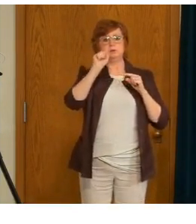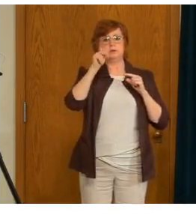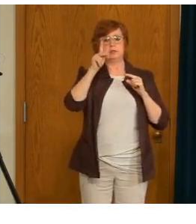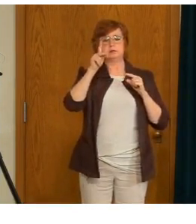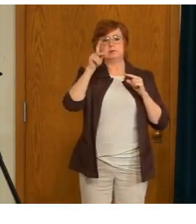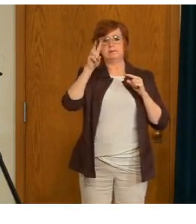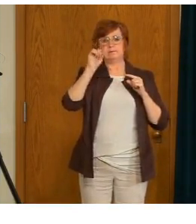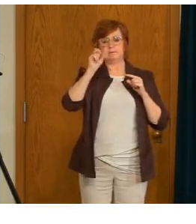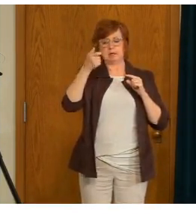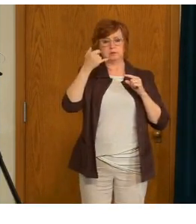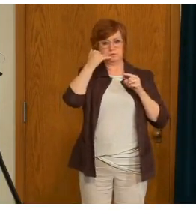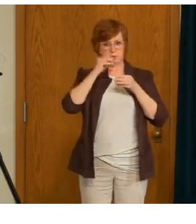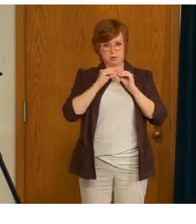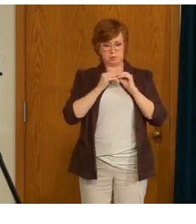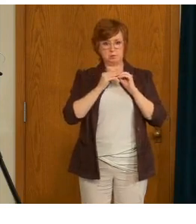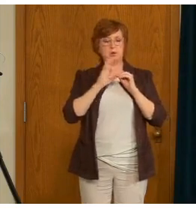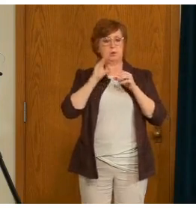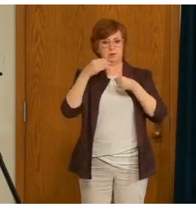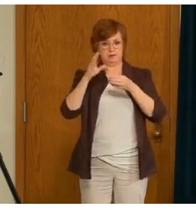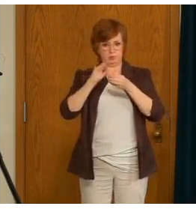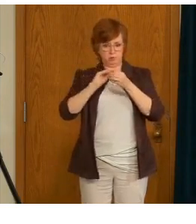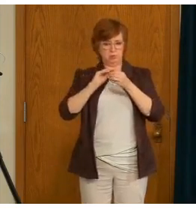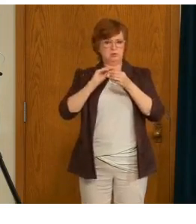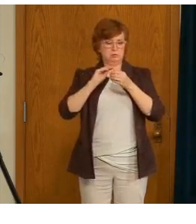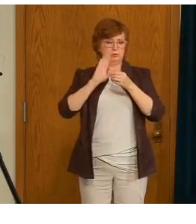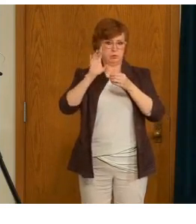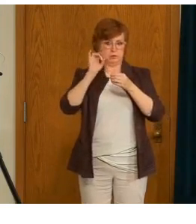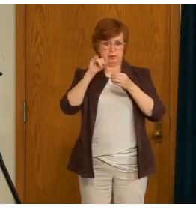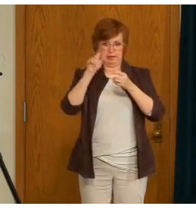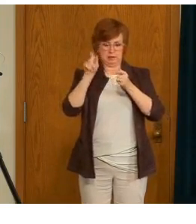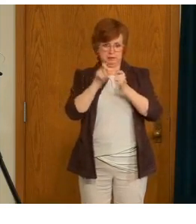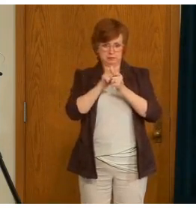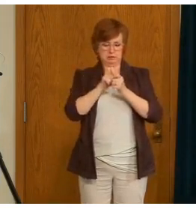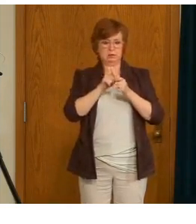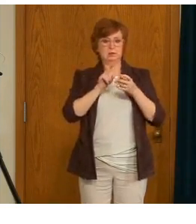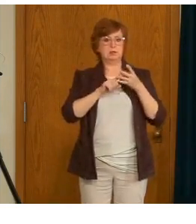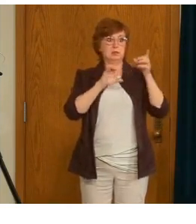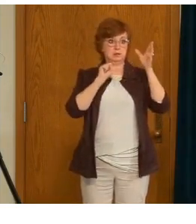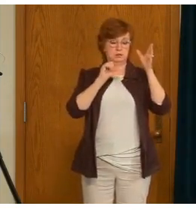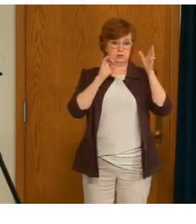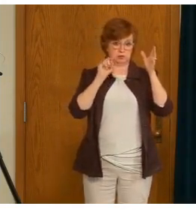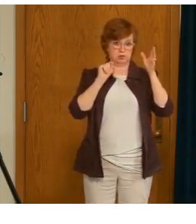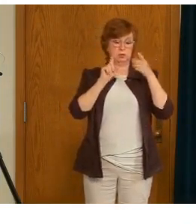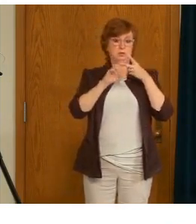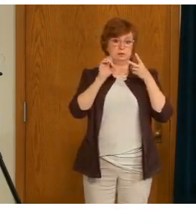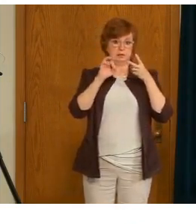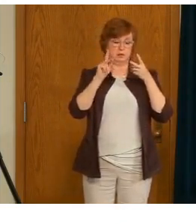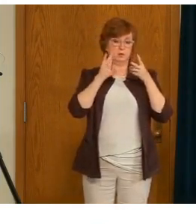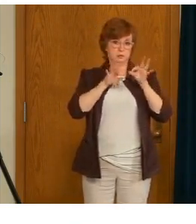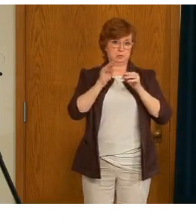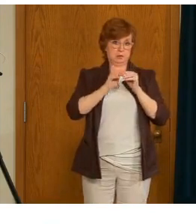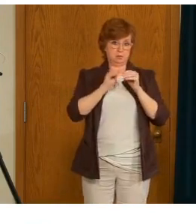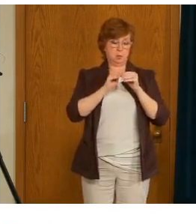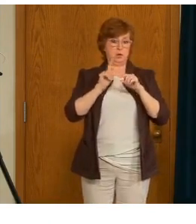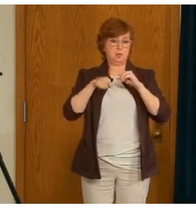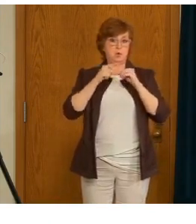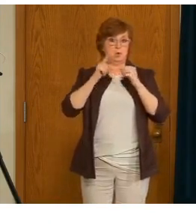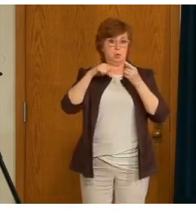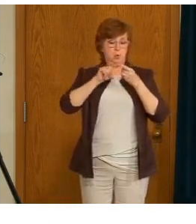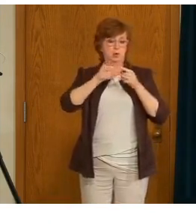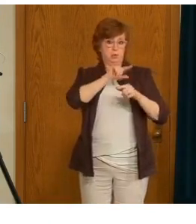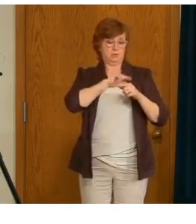you. Scott and Derek are going to give you some more details about the second dose rollout in just a minute. But the most